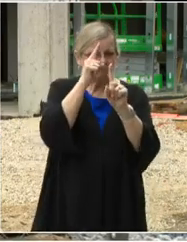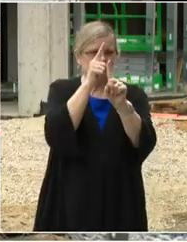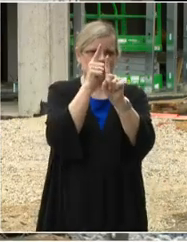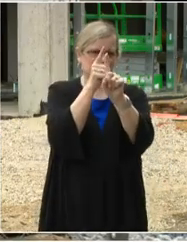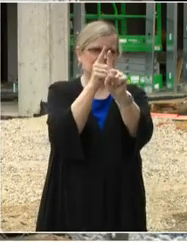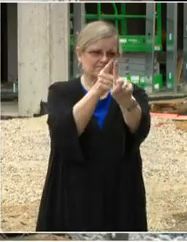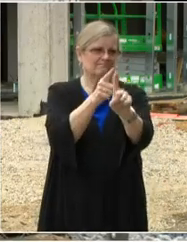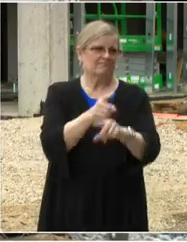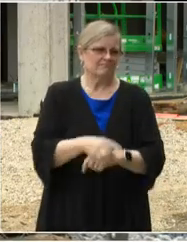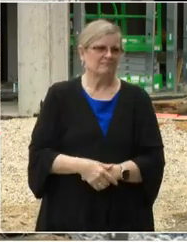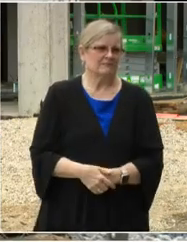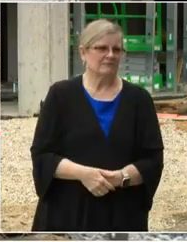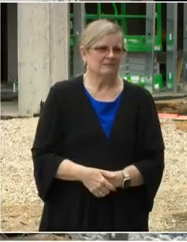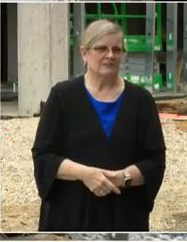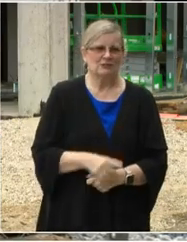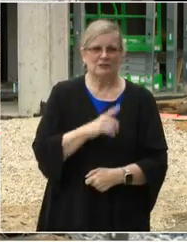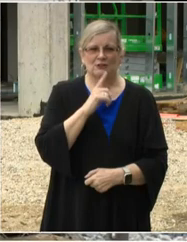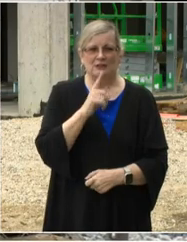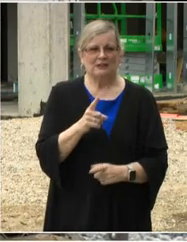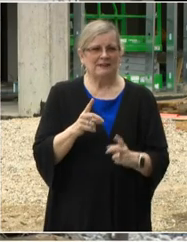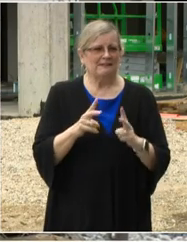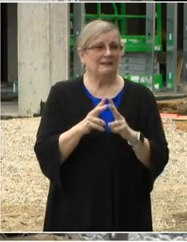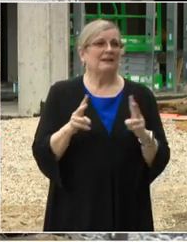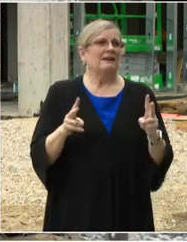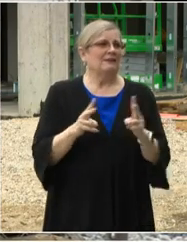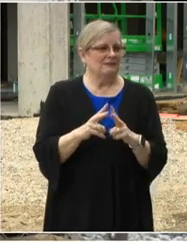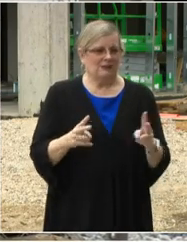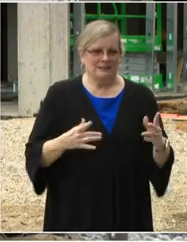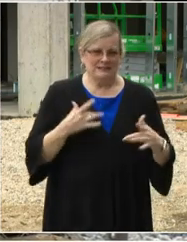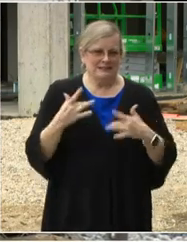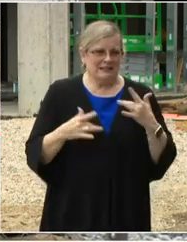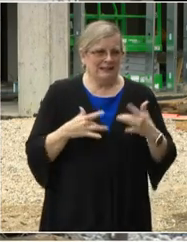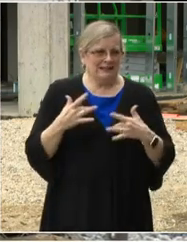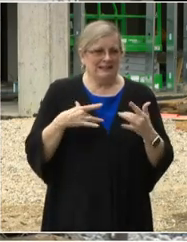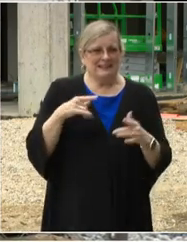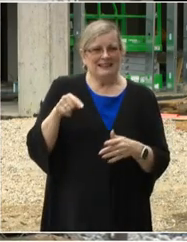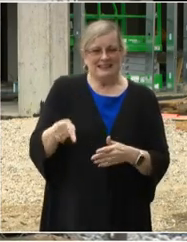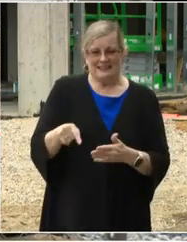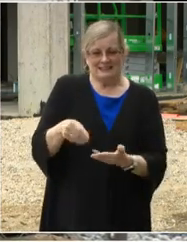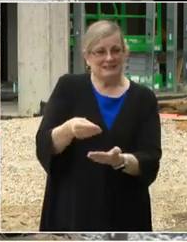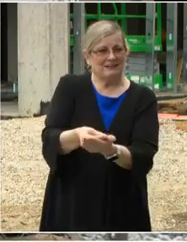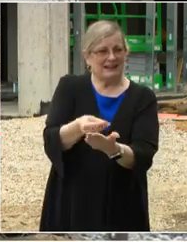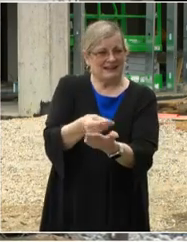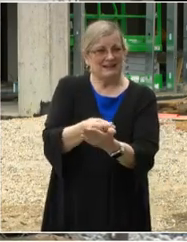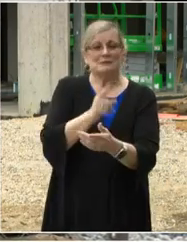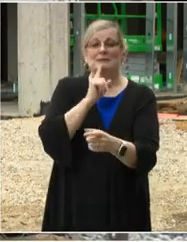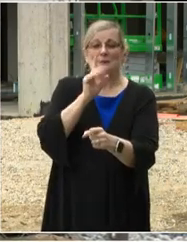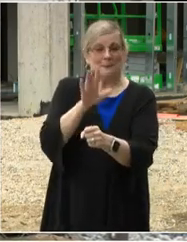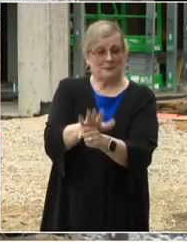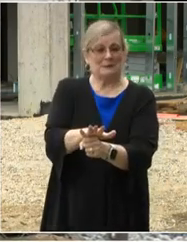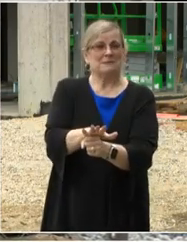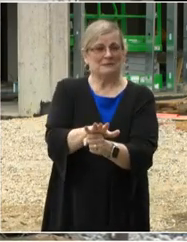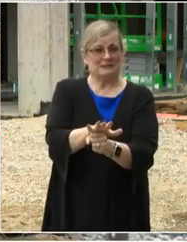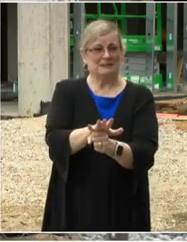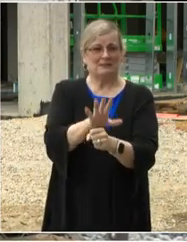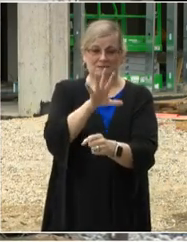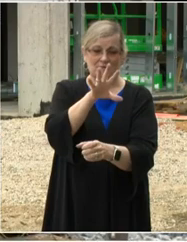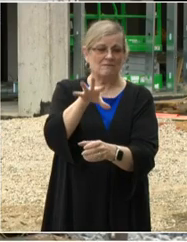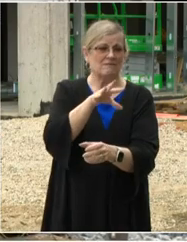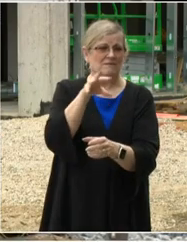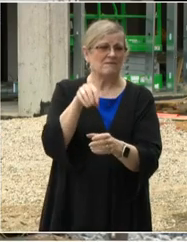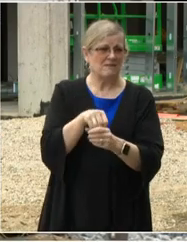Truly, truly thrilled to hear that this funding commitment takes into consideration the needs